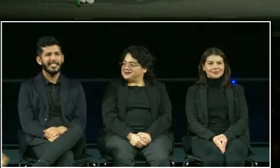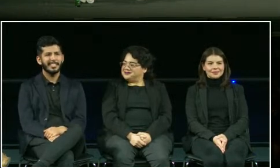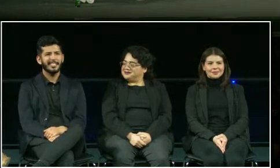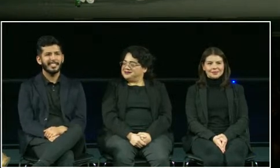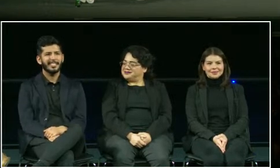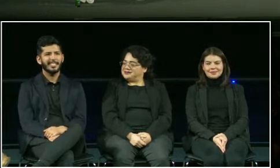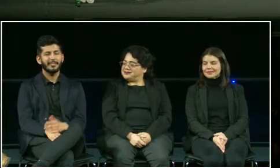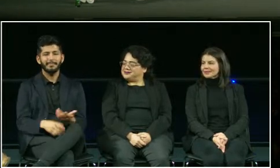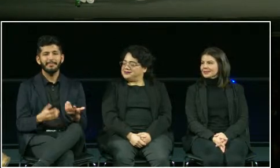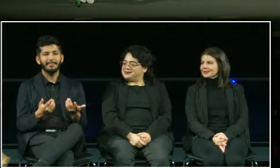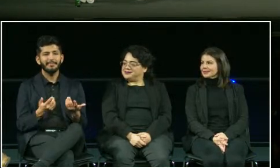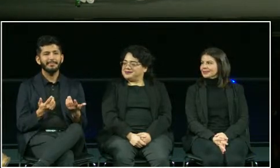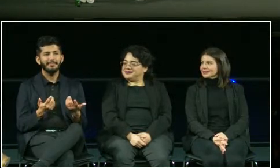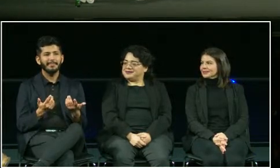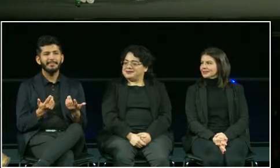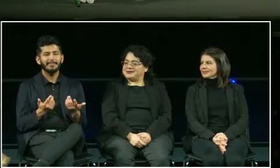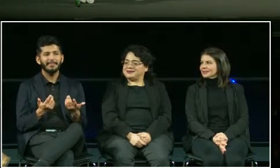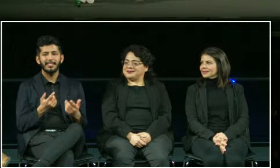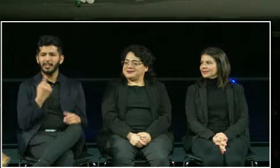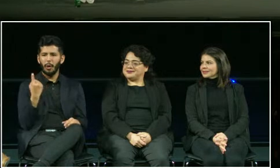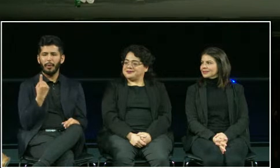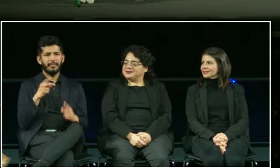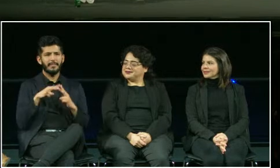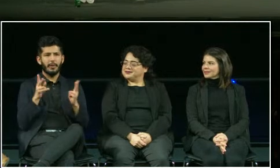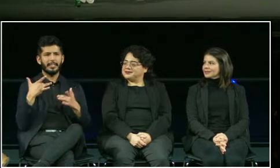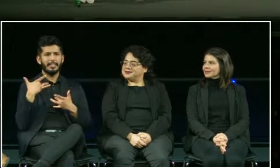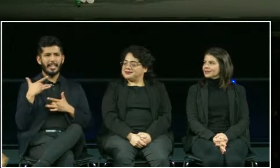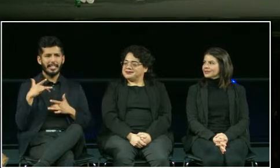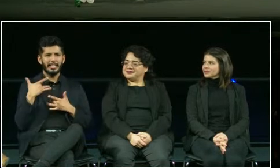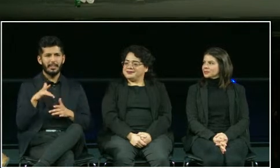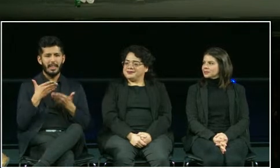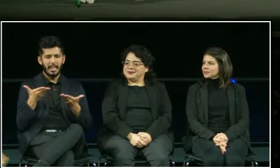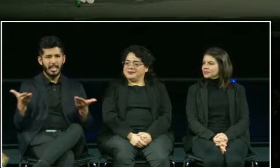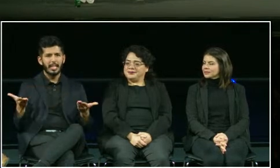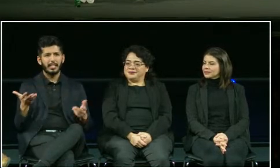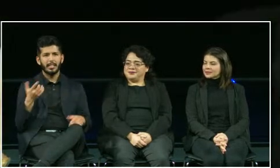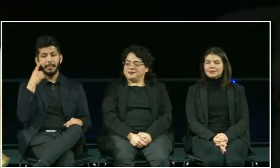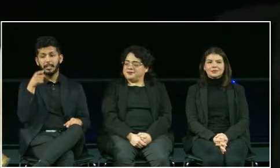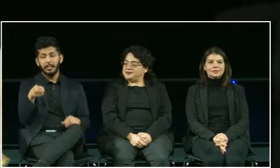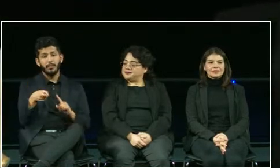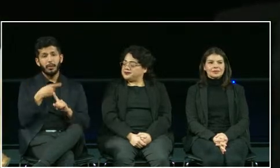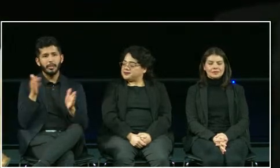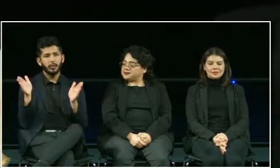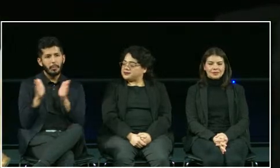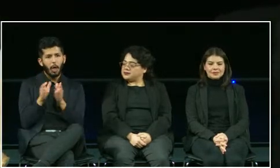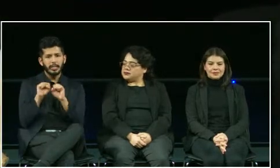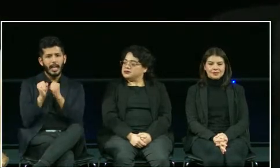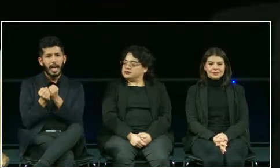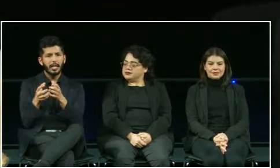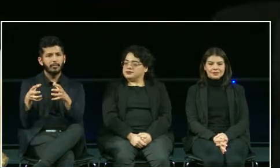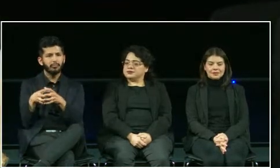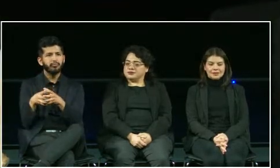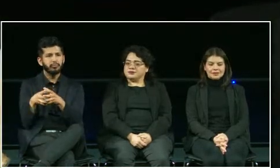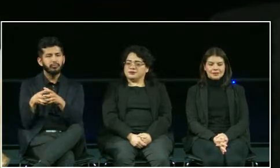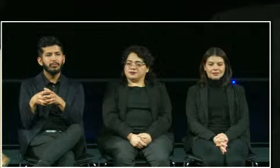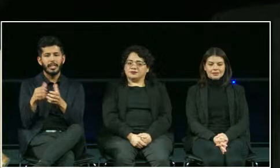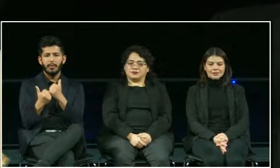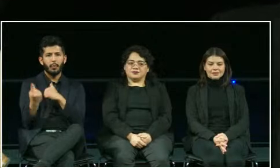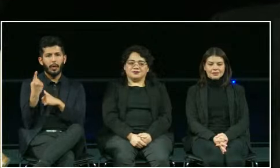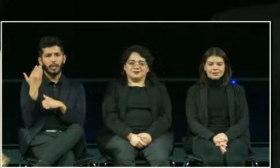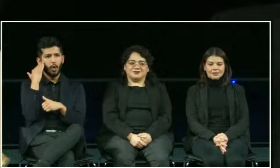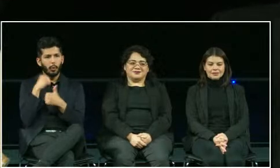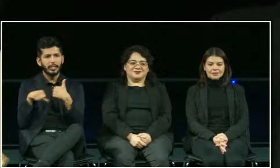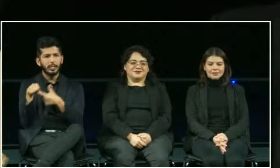It's obviously a very sensitive thing to do because they come from a small society and where everybody knows them,